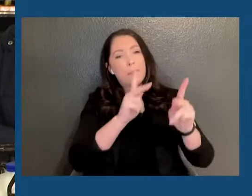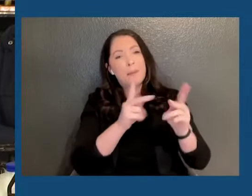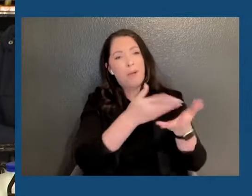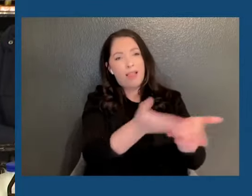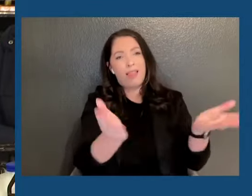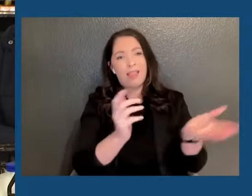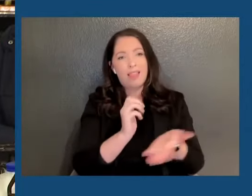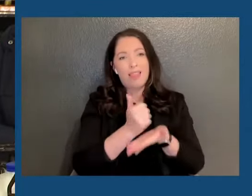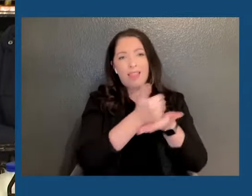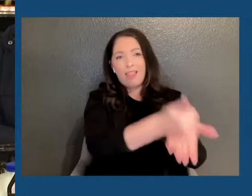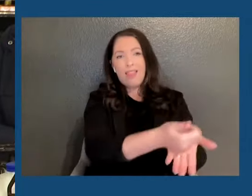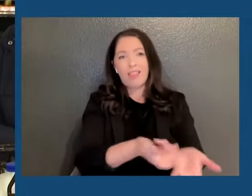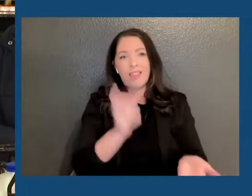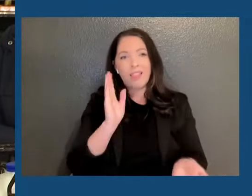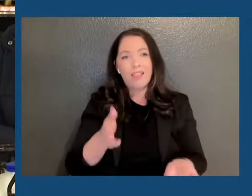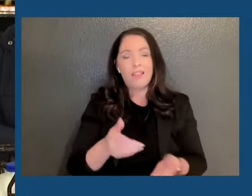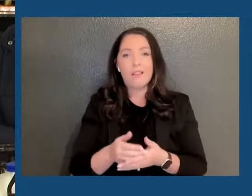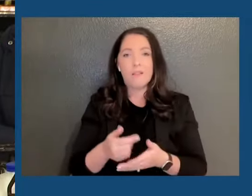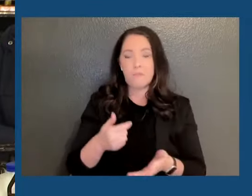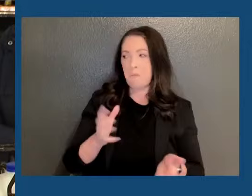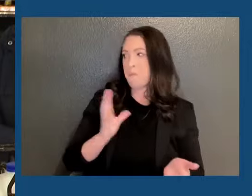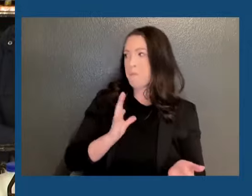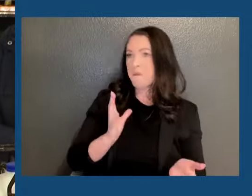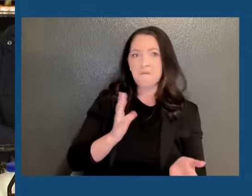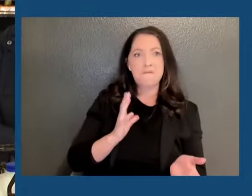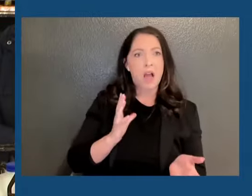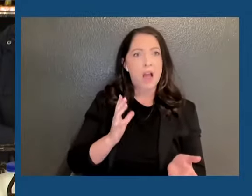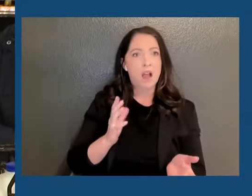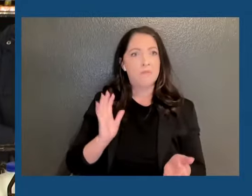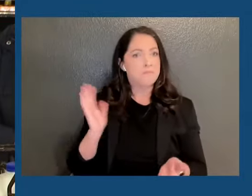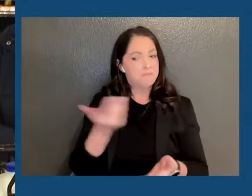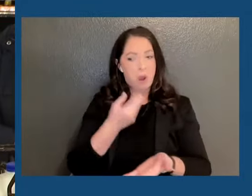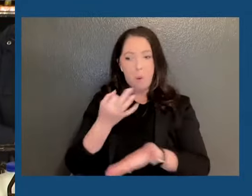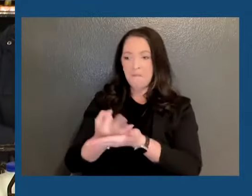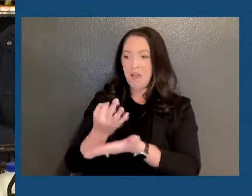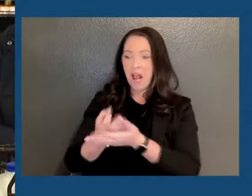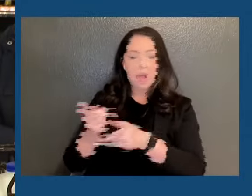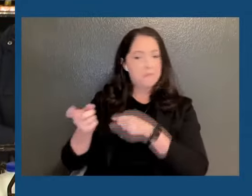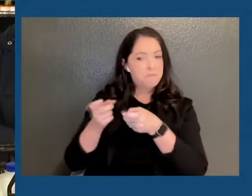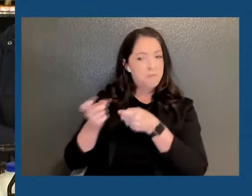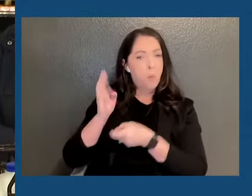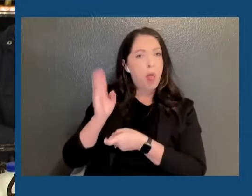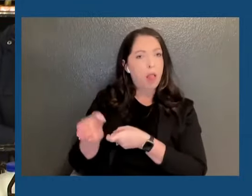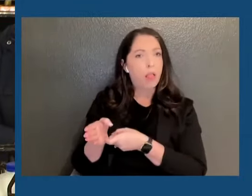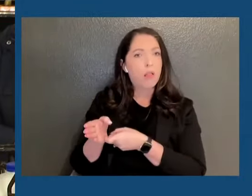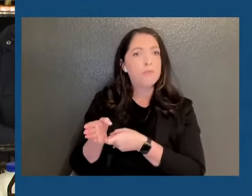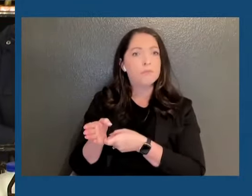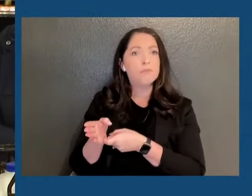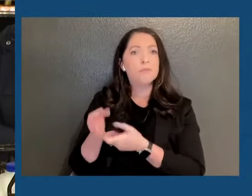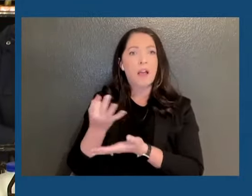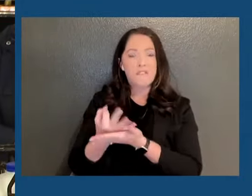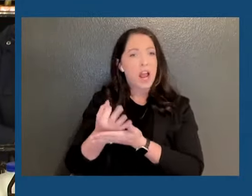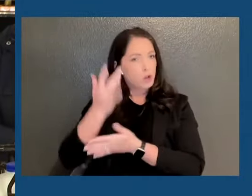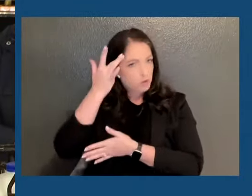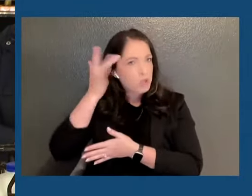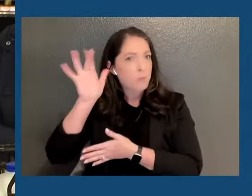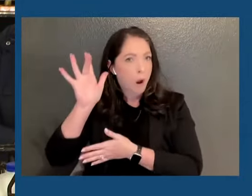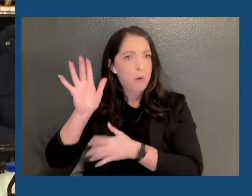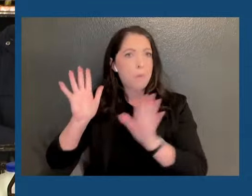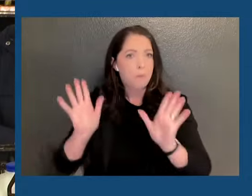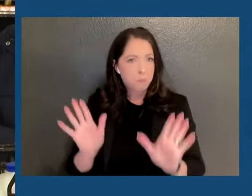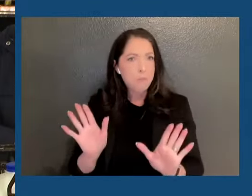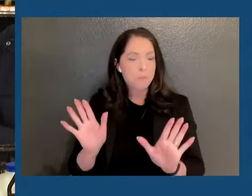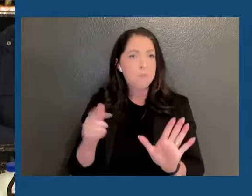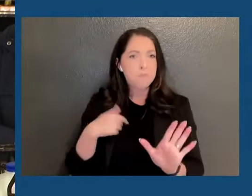no trouble managing our finances in a financially smart way as I have